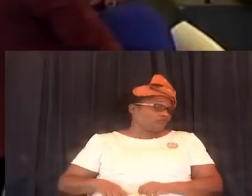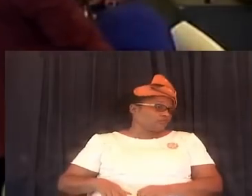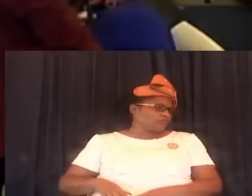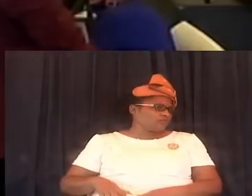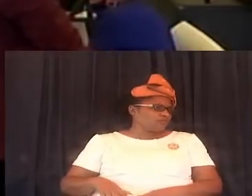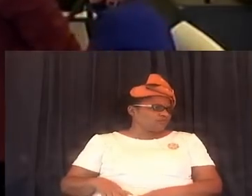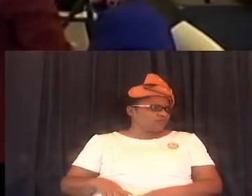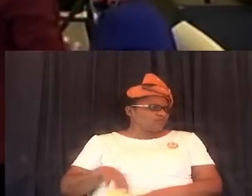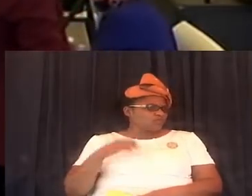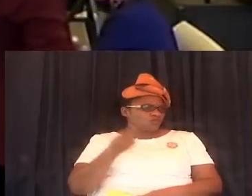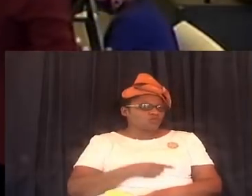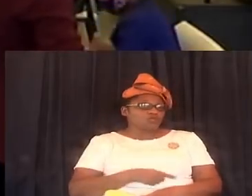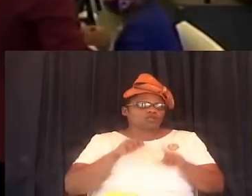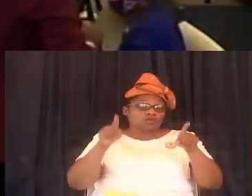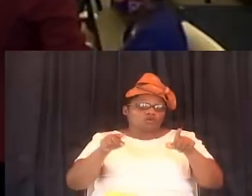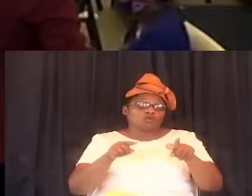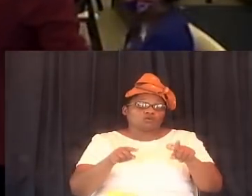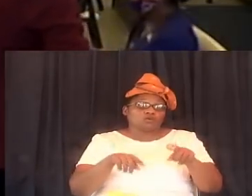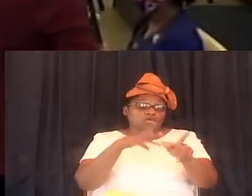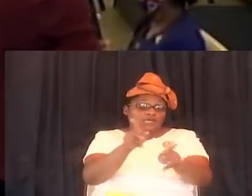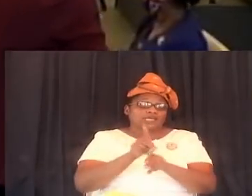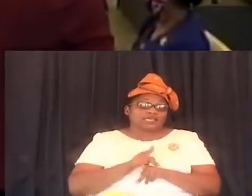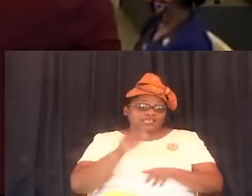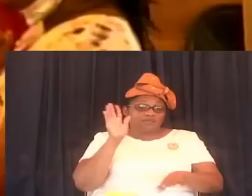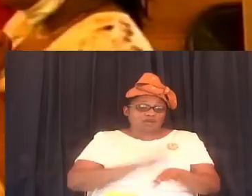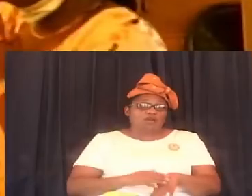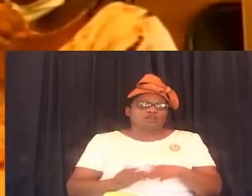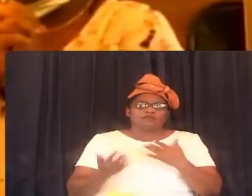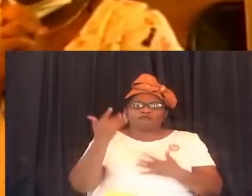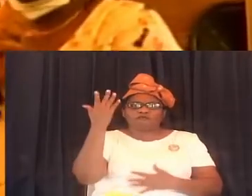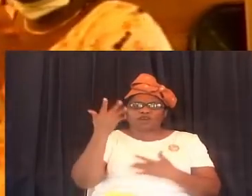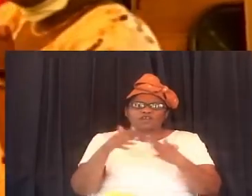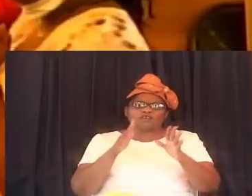You got to keep on the firing line. That's the one, Junior.